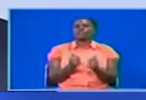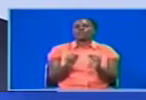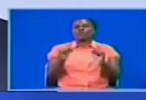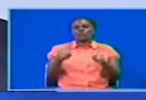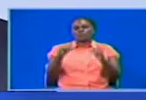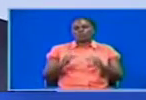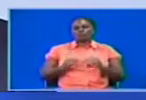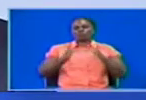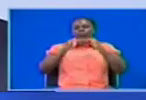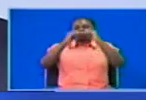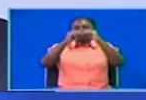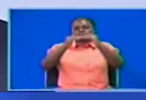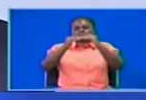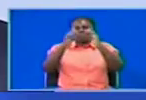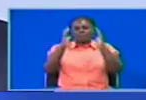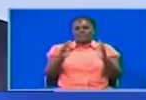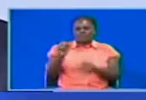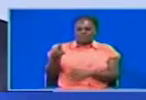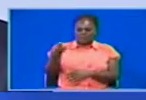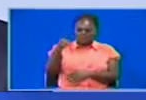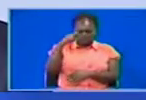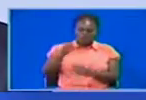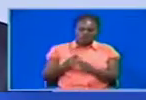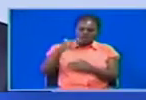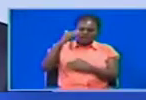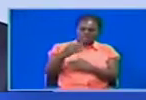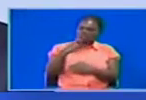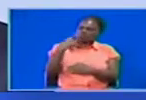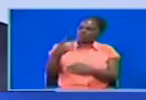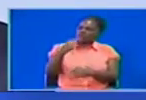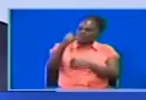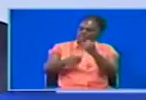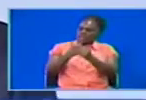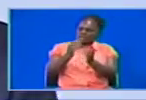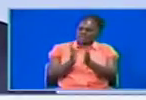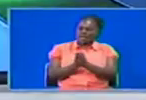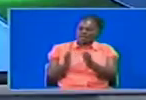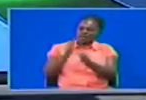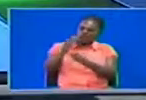can go a long way. And we are planting this thing for the next 100 years plus.